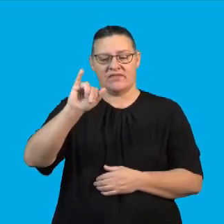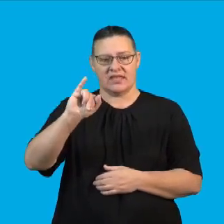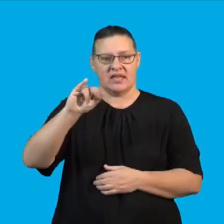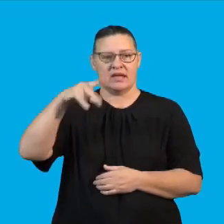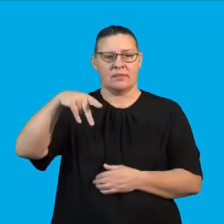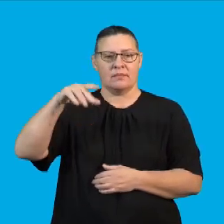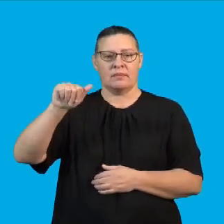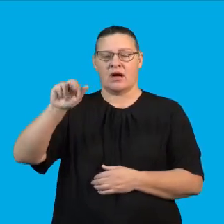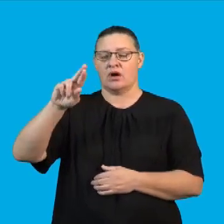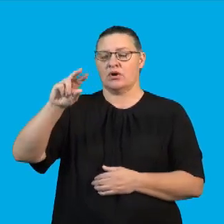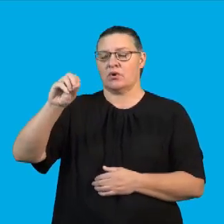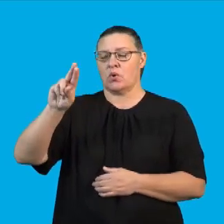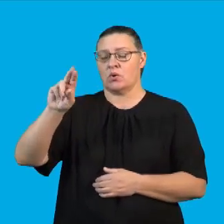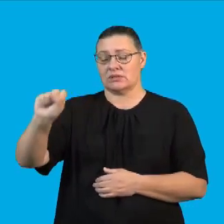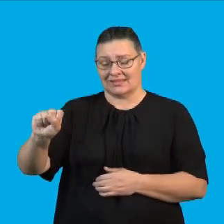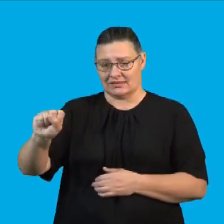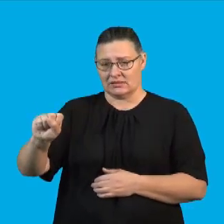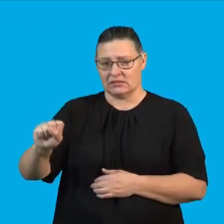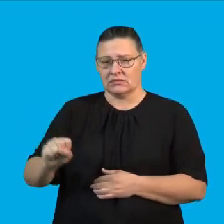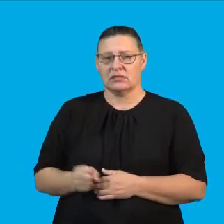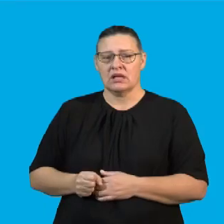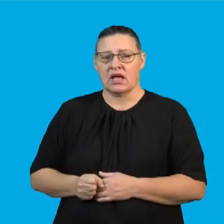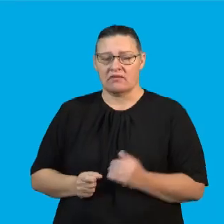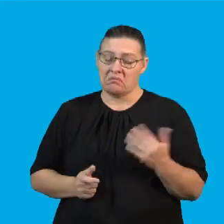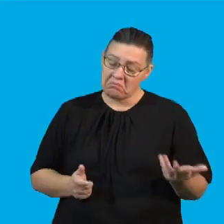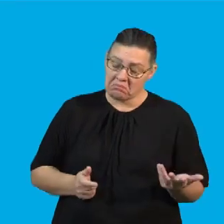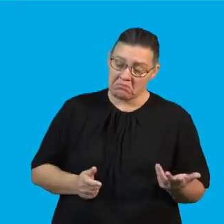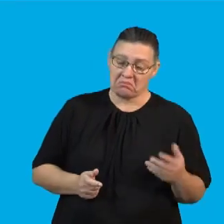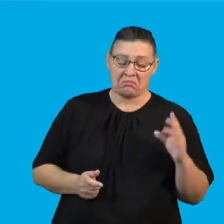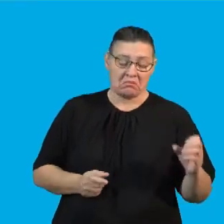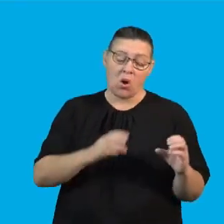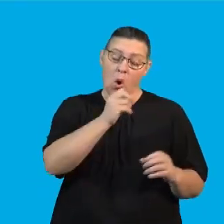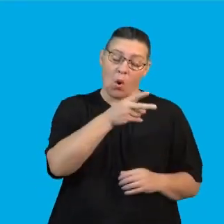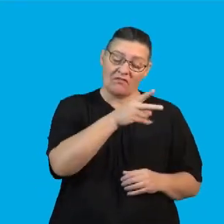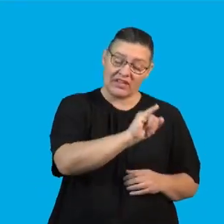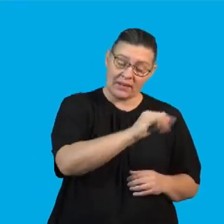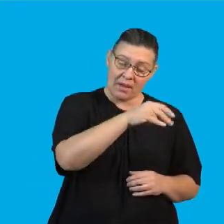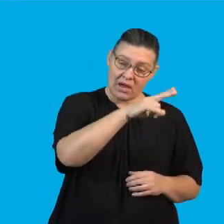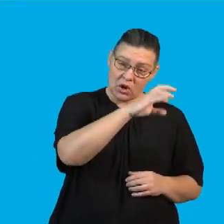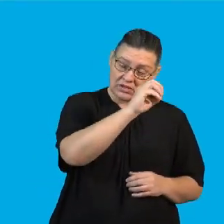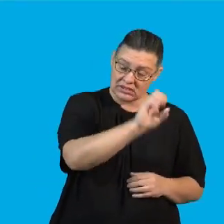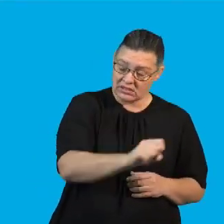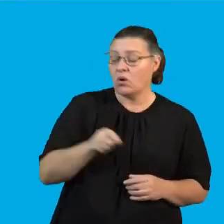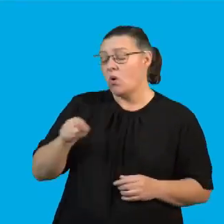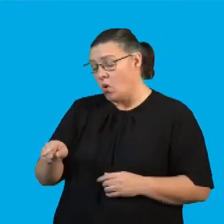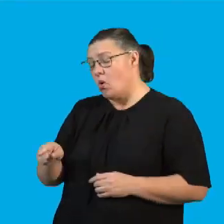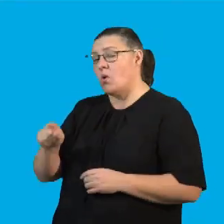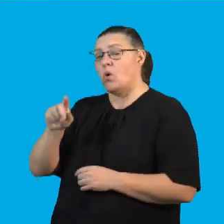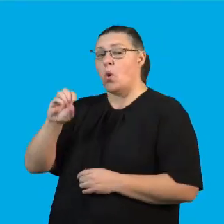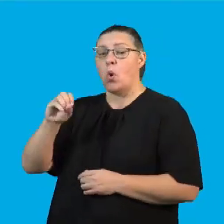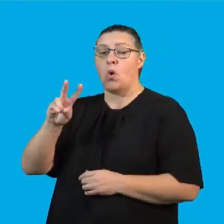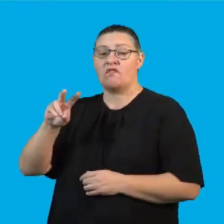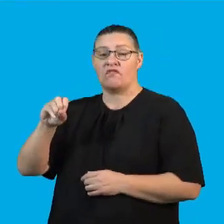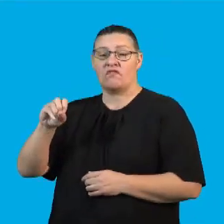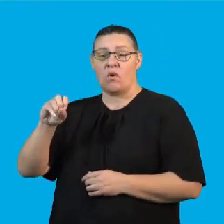ovoviviparous. So there are two folds in internal fertilization. It can be oviparous, it can also be